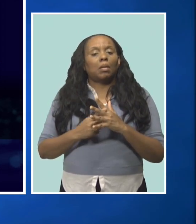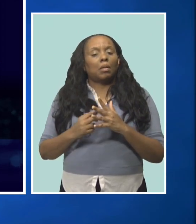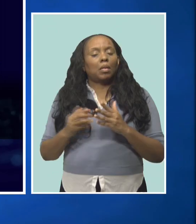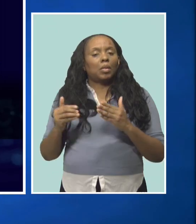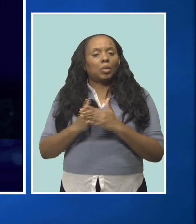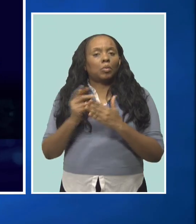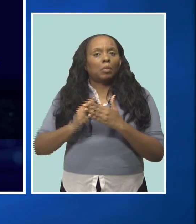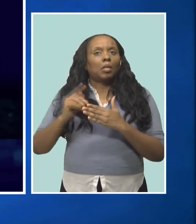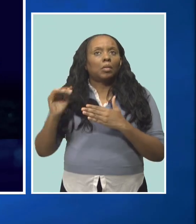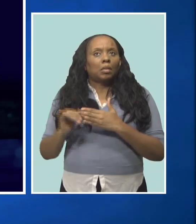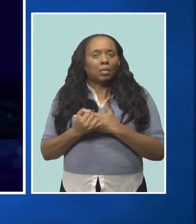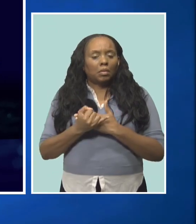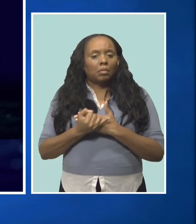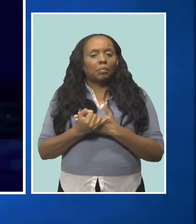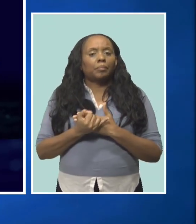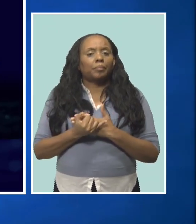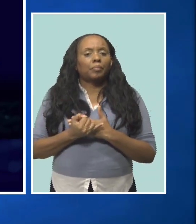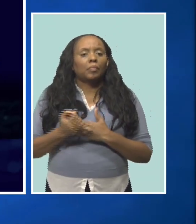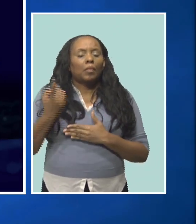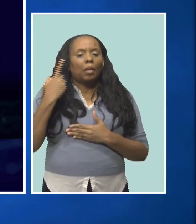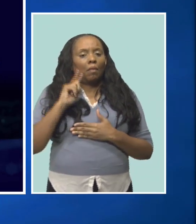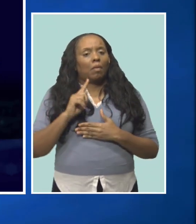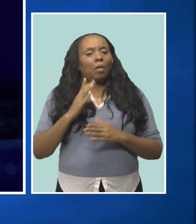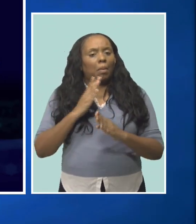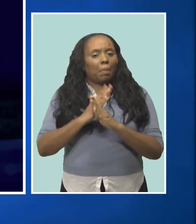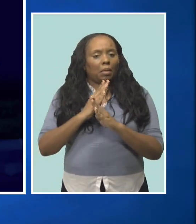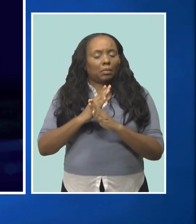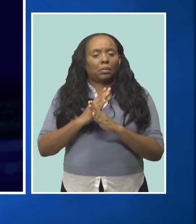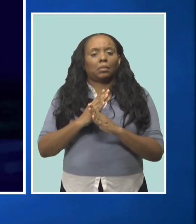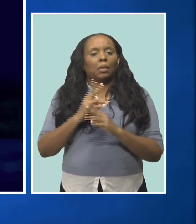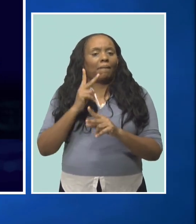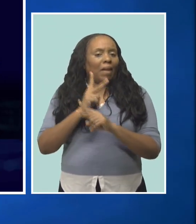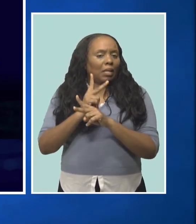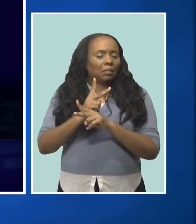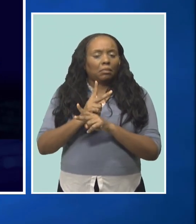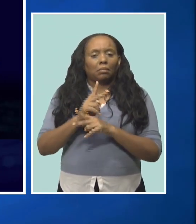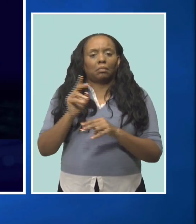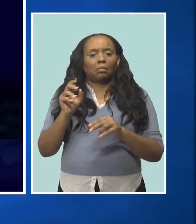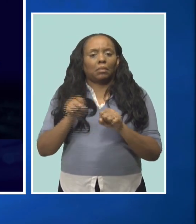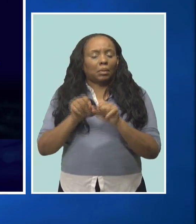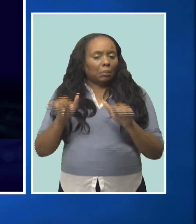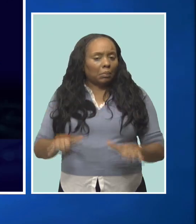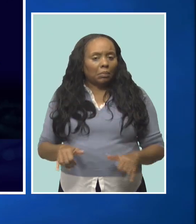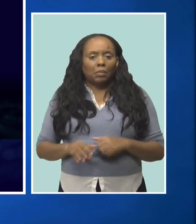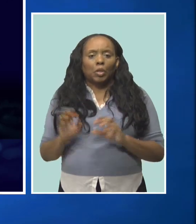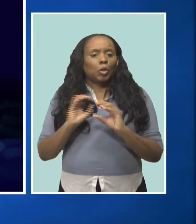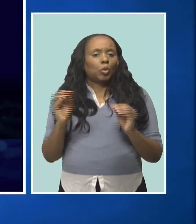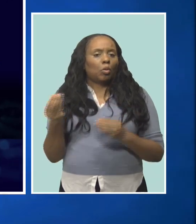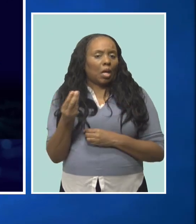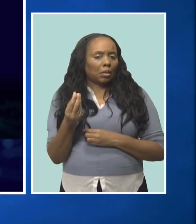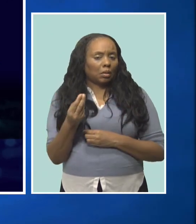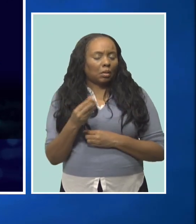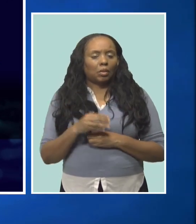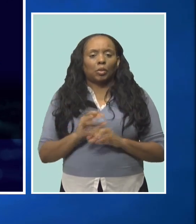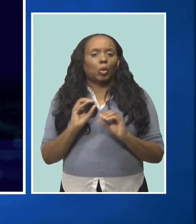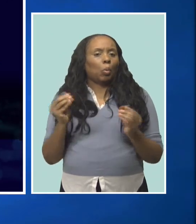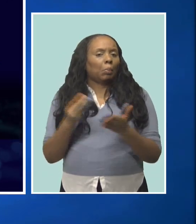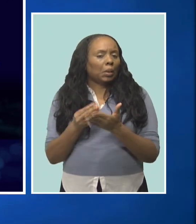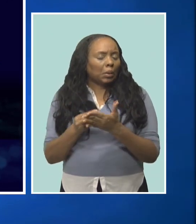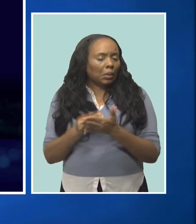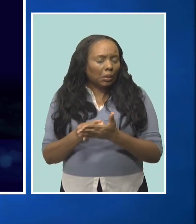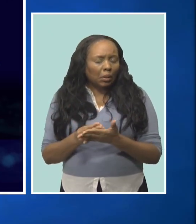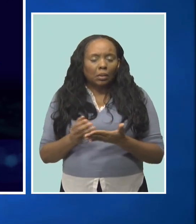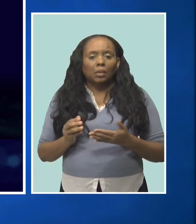routes across Barbados on the cashless. We're not too far in this